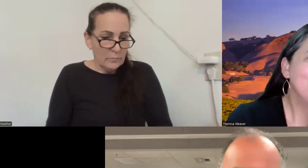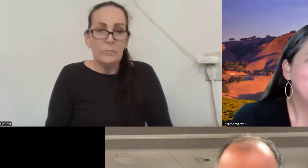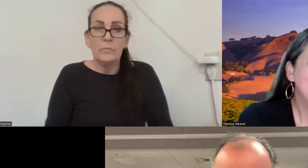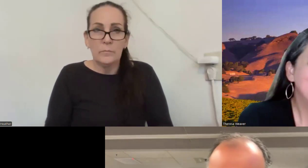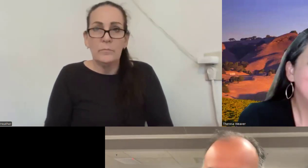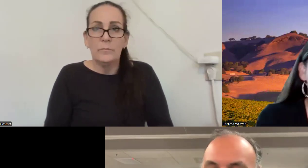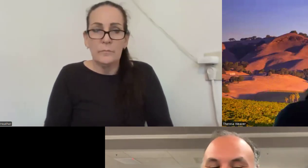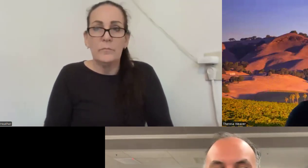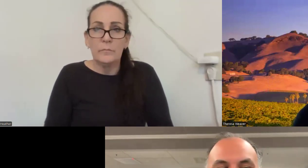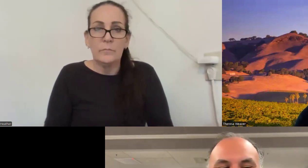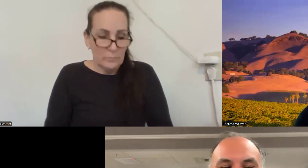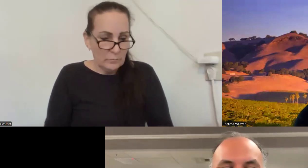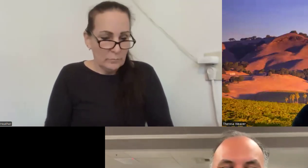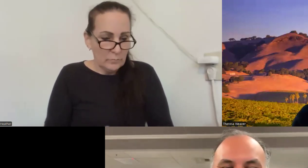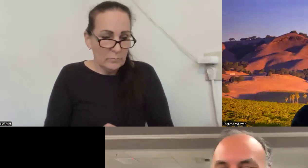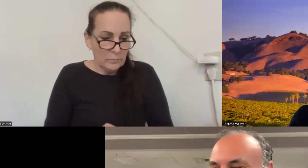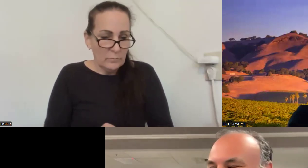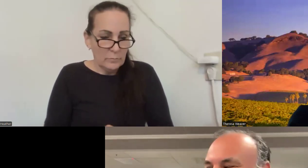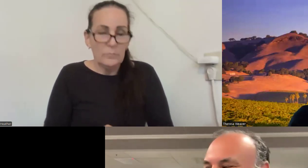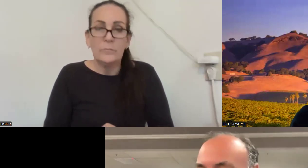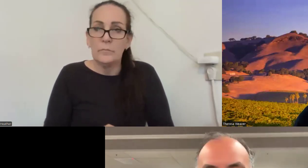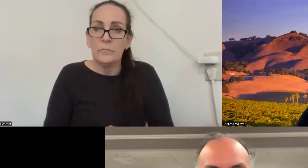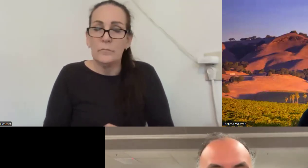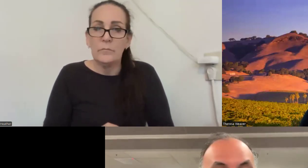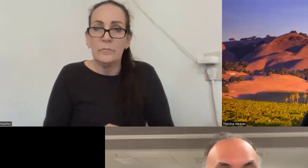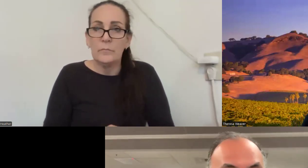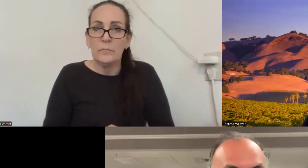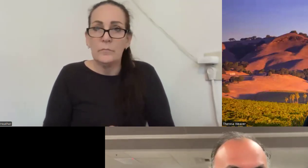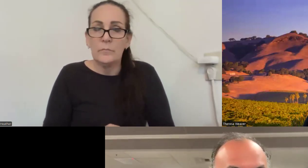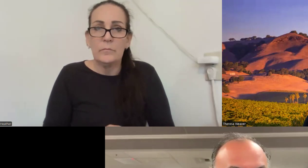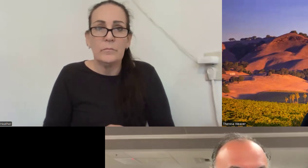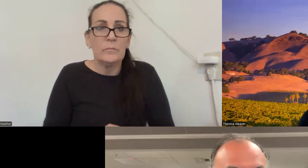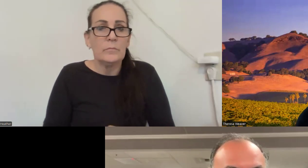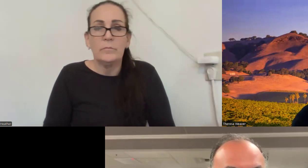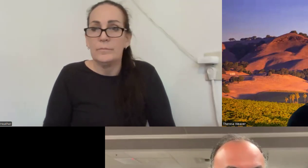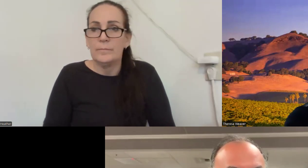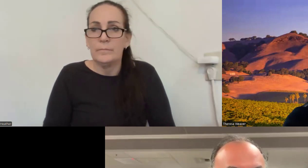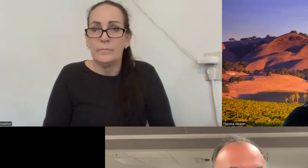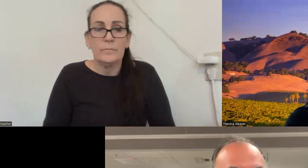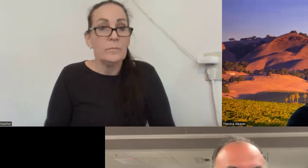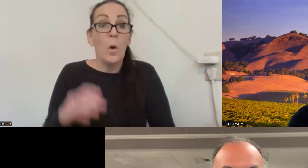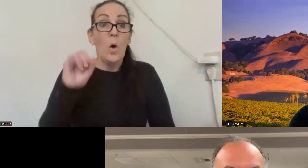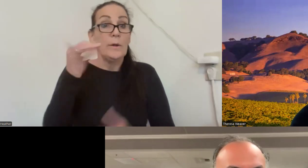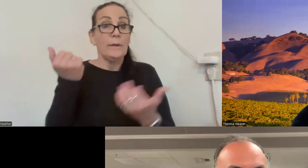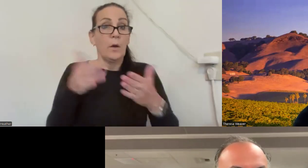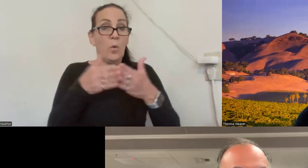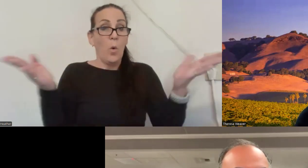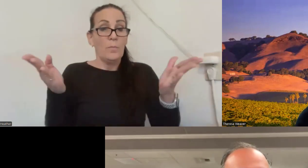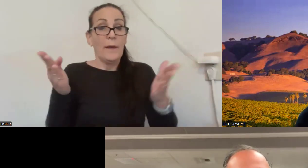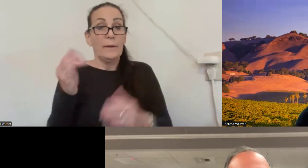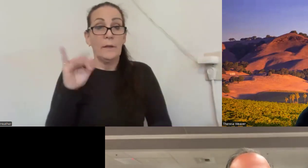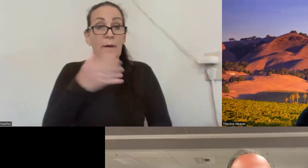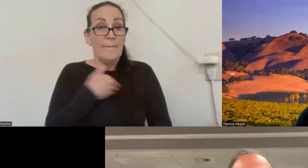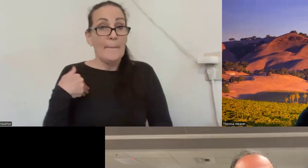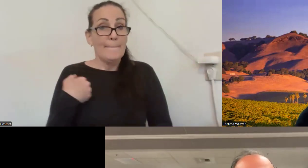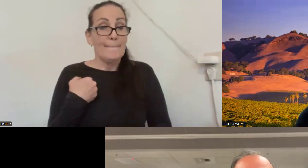Okay, There we go. There. all right. Sounds We're opening up the questions to committee members. If you have any questions or comments, please